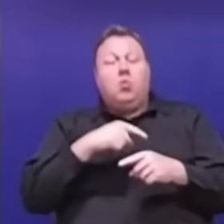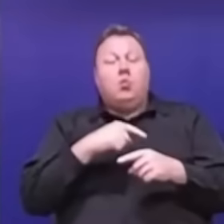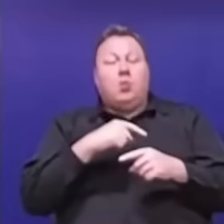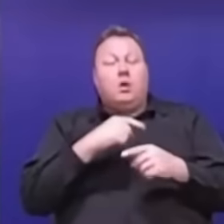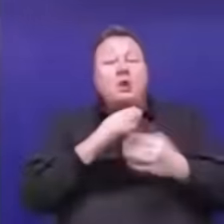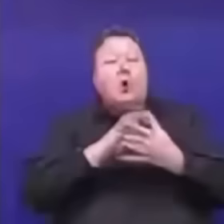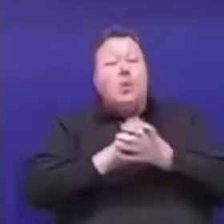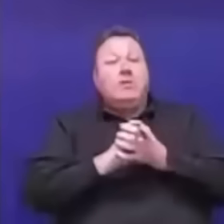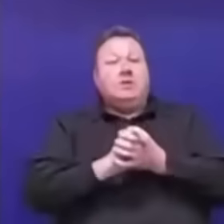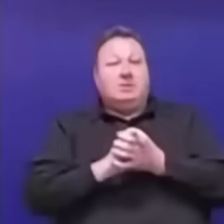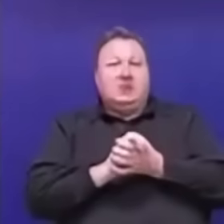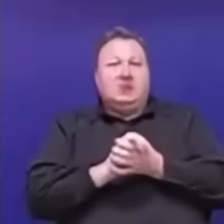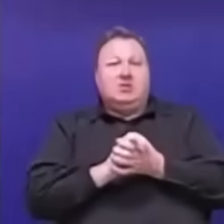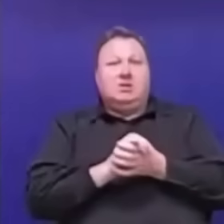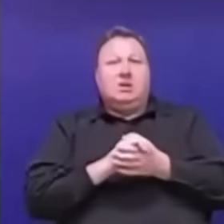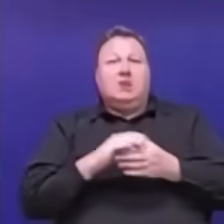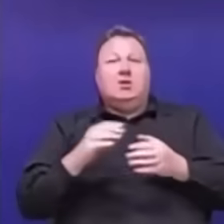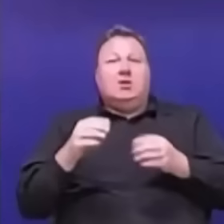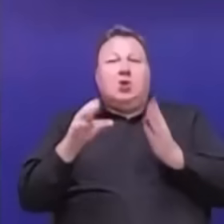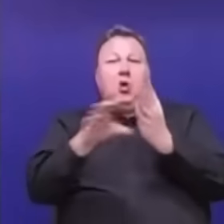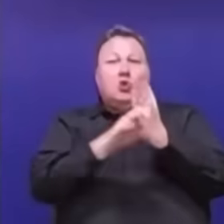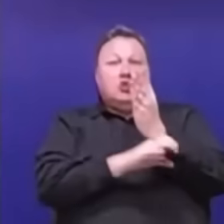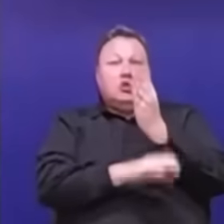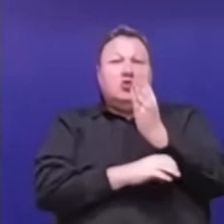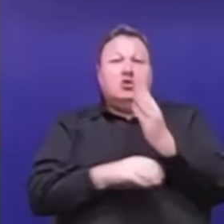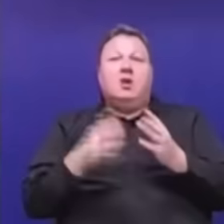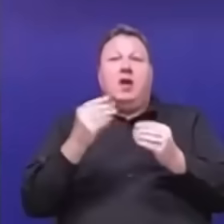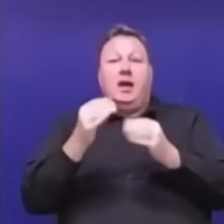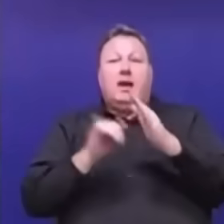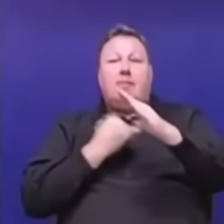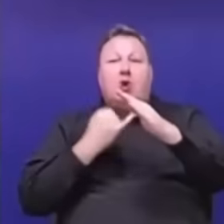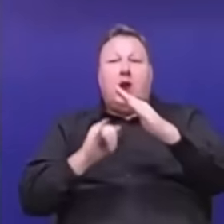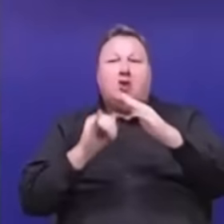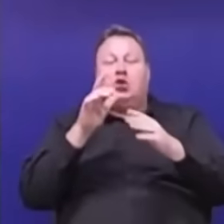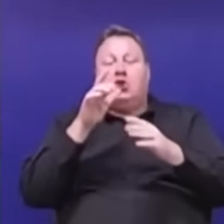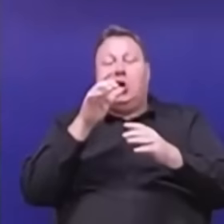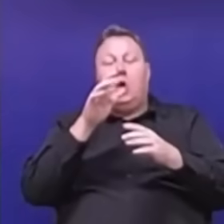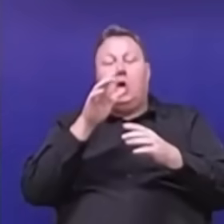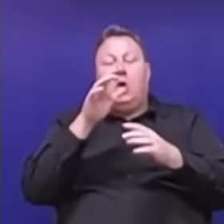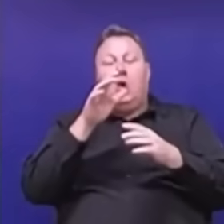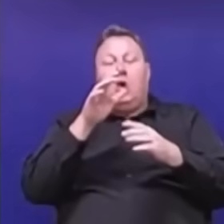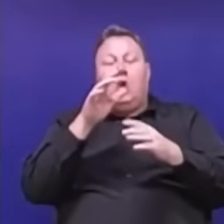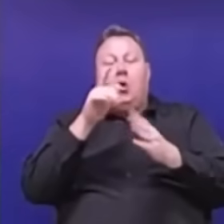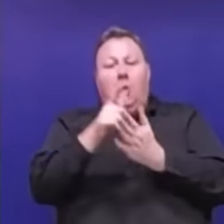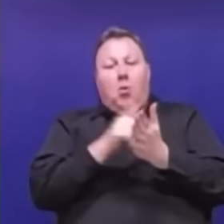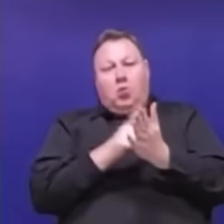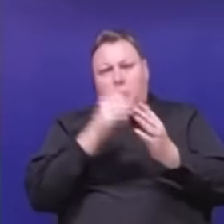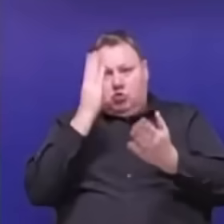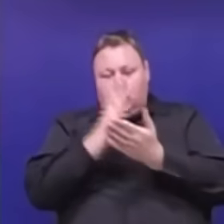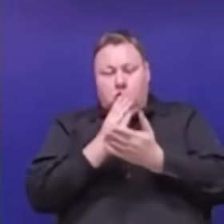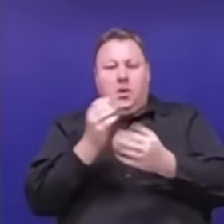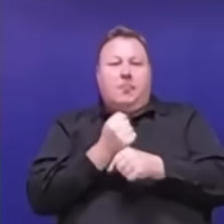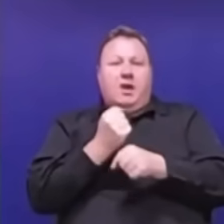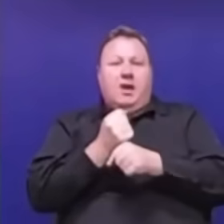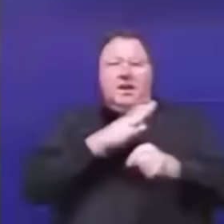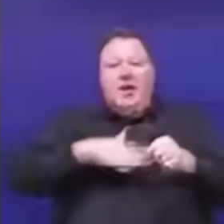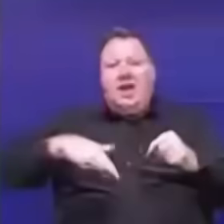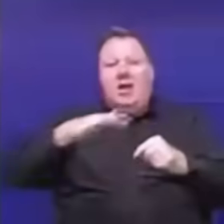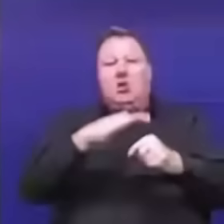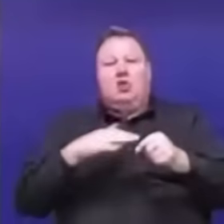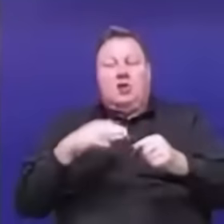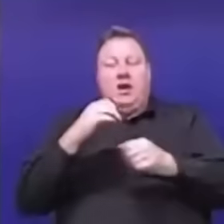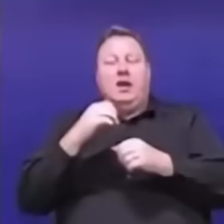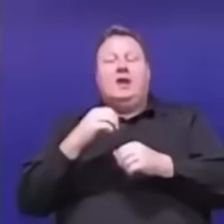upholding South Africa's constitution and our immigration laws, we are rapidly restoring the rule of law in a domain where it was eroded